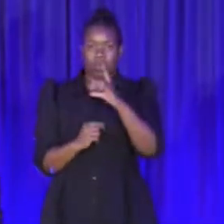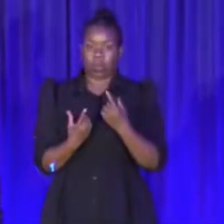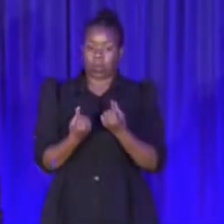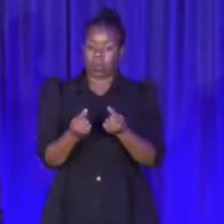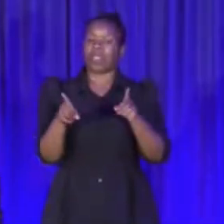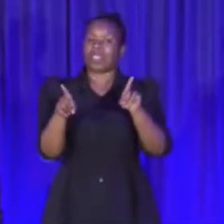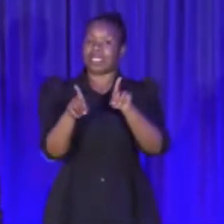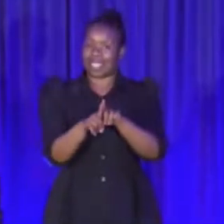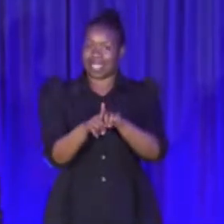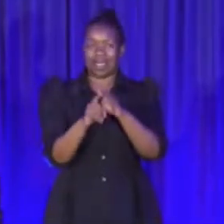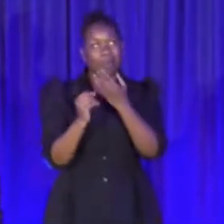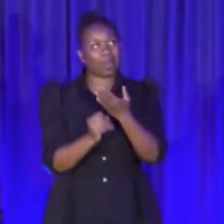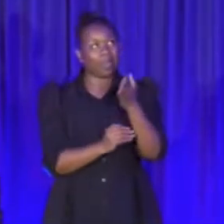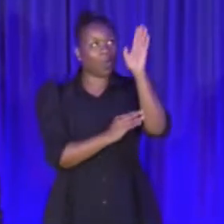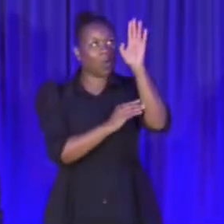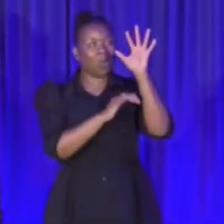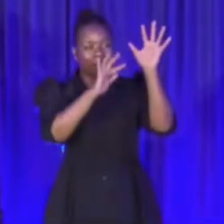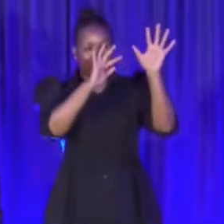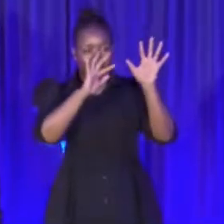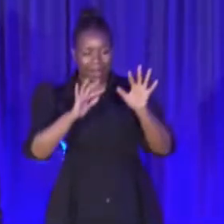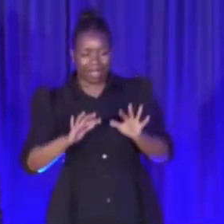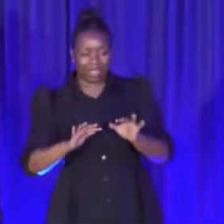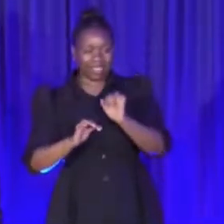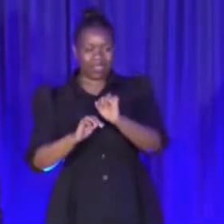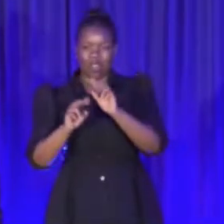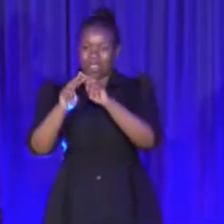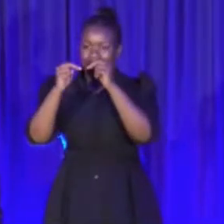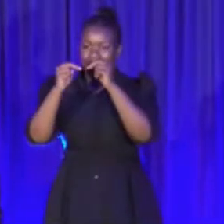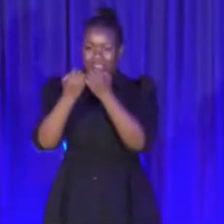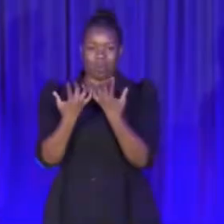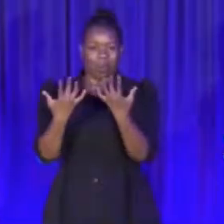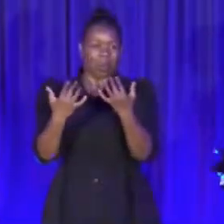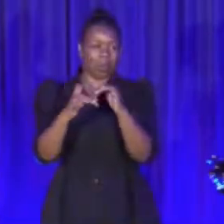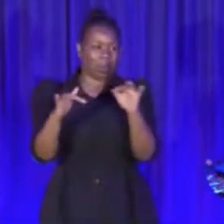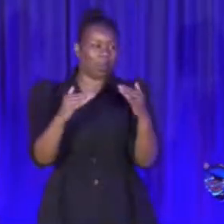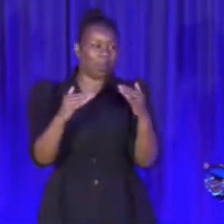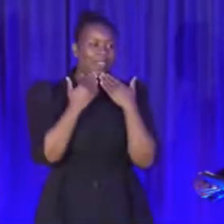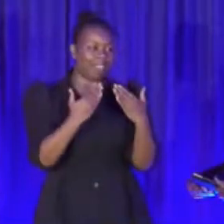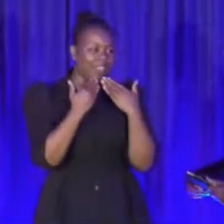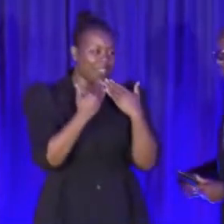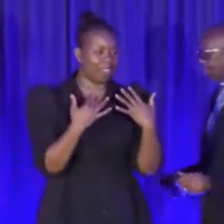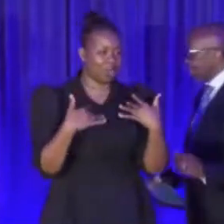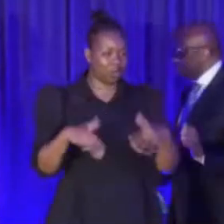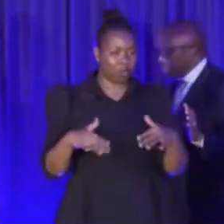May God bless His beloved nation. I thank you.